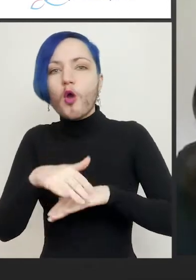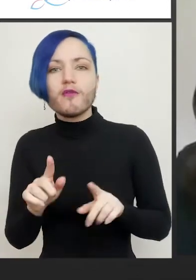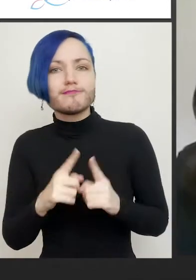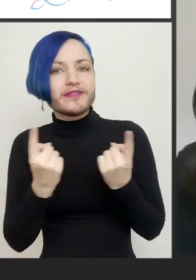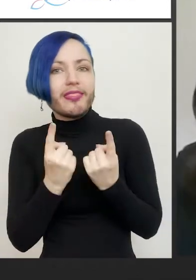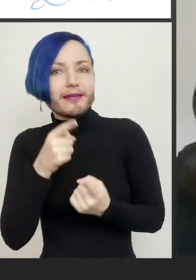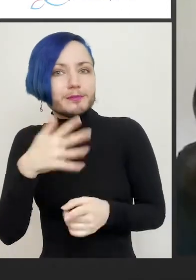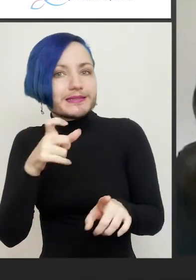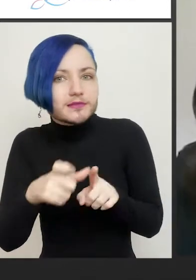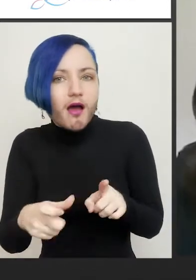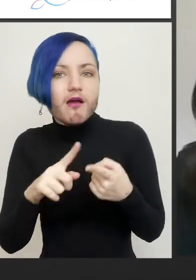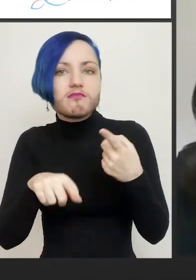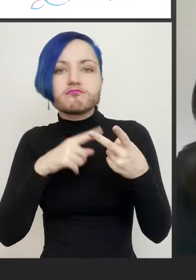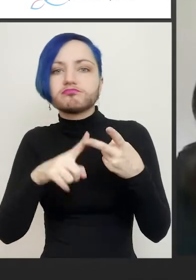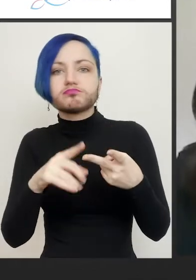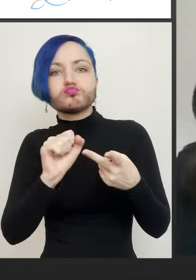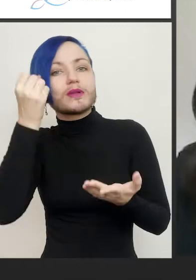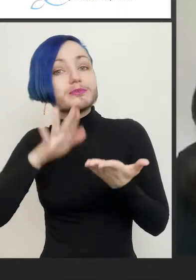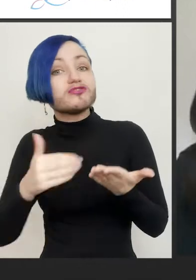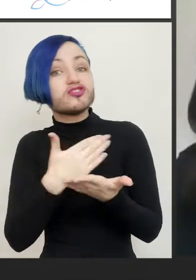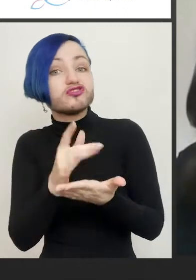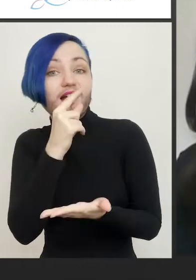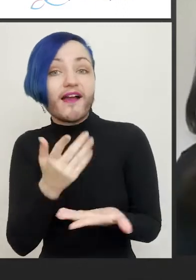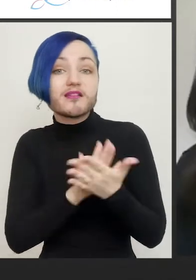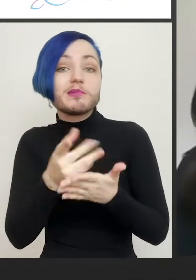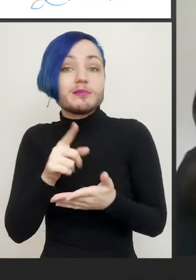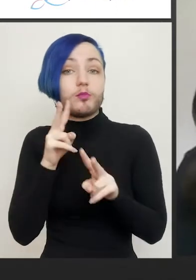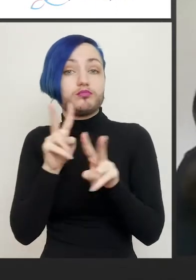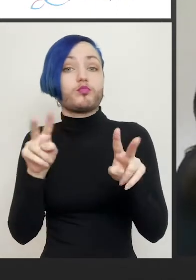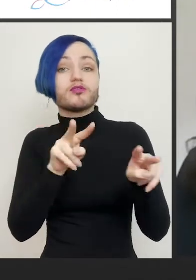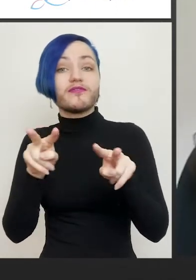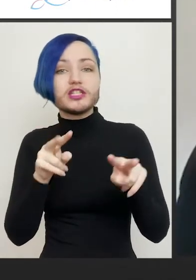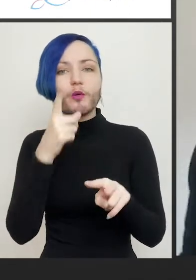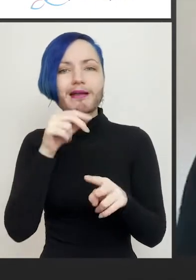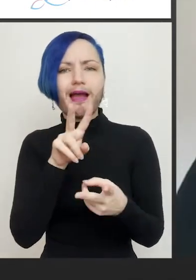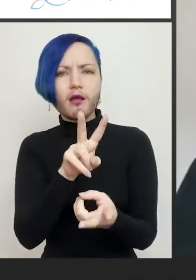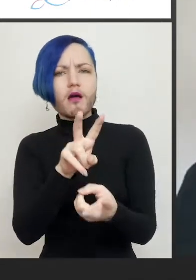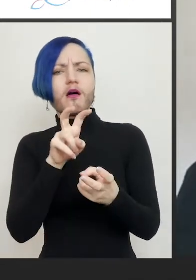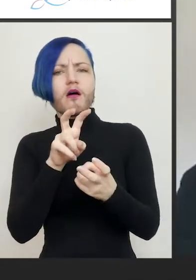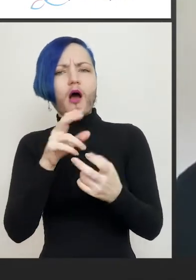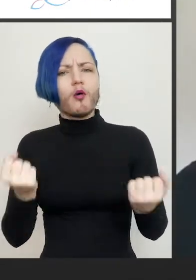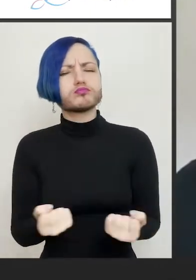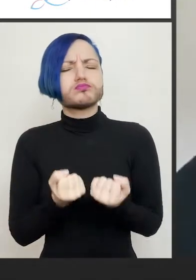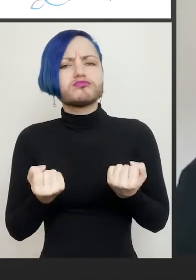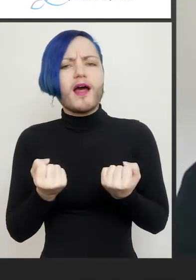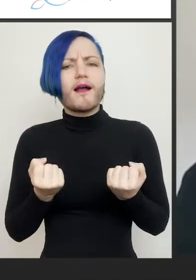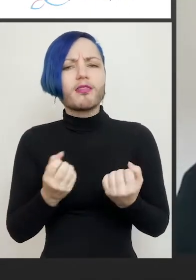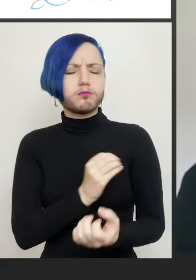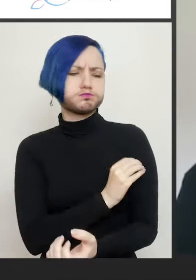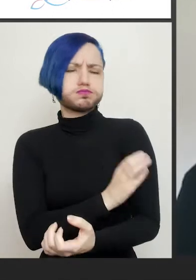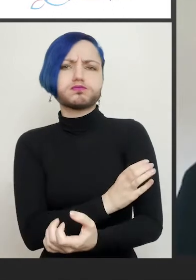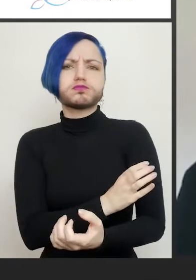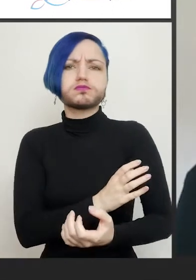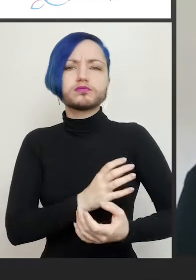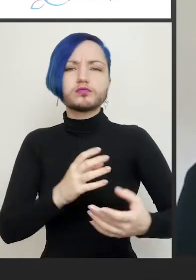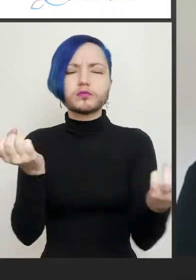you've been doing, but also sharing some of your experiences so that people watching can take some strength and power and inspiration from it.